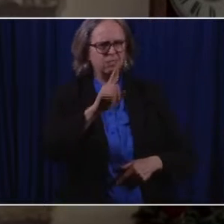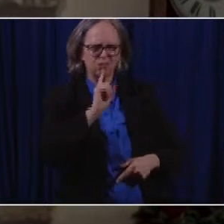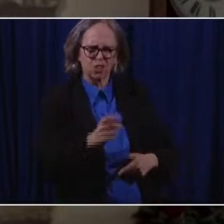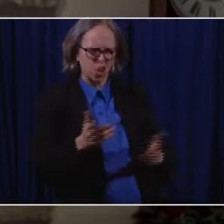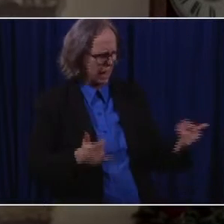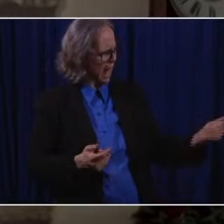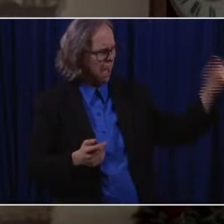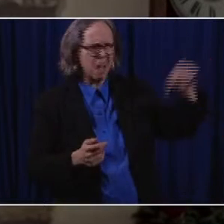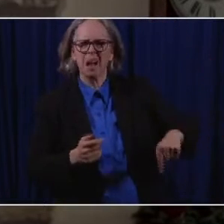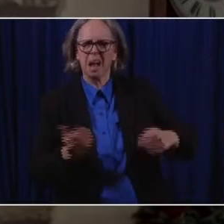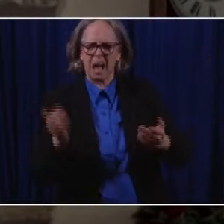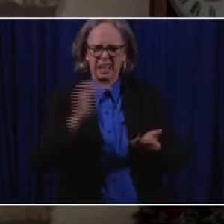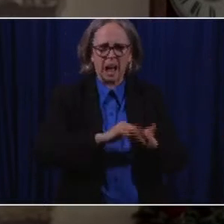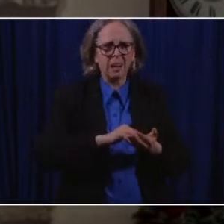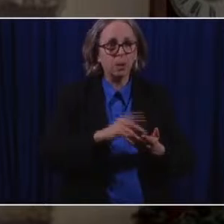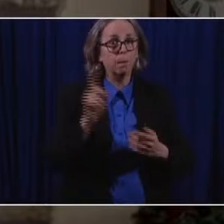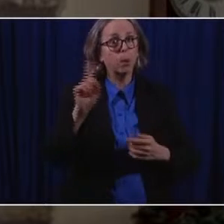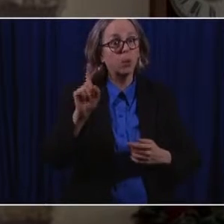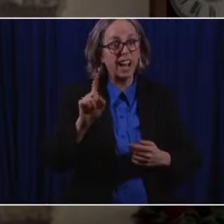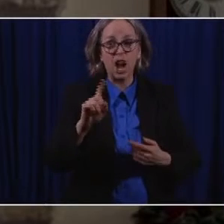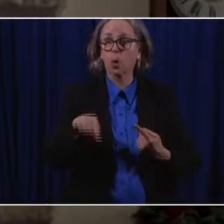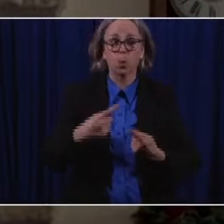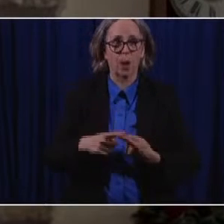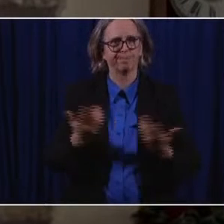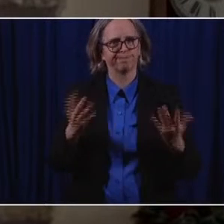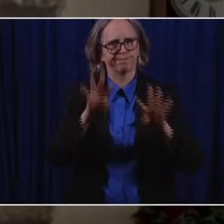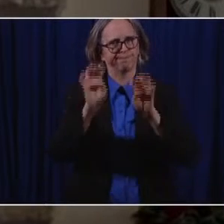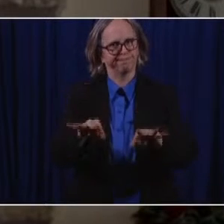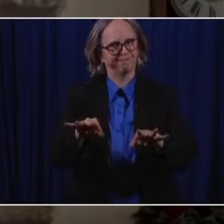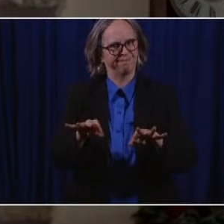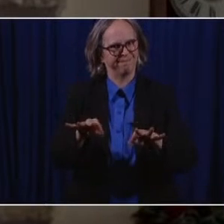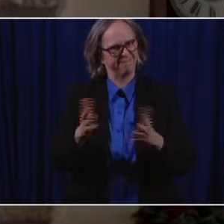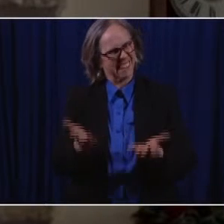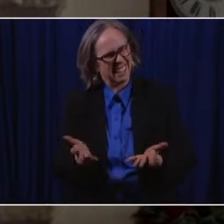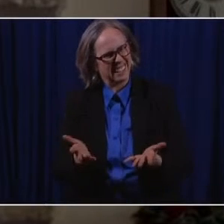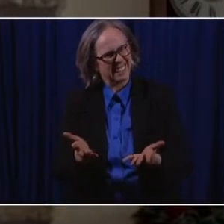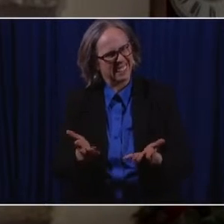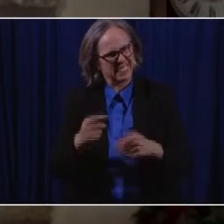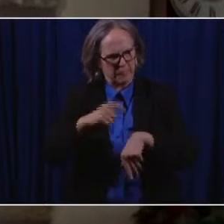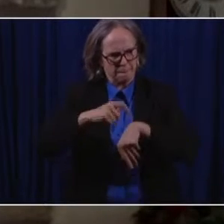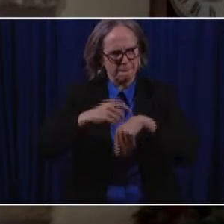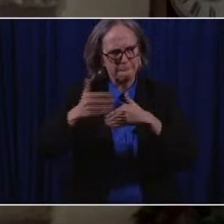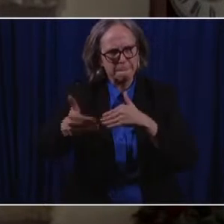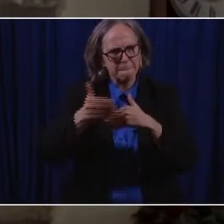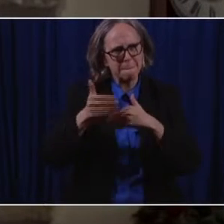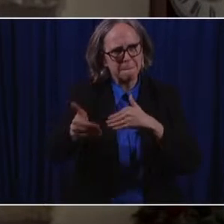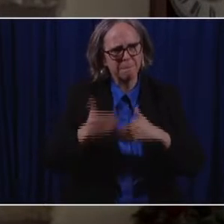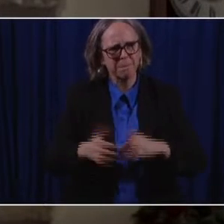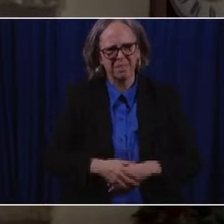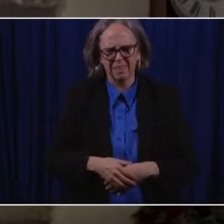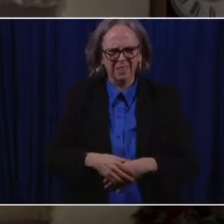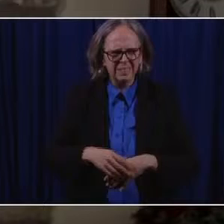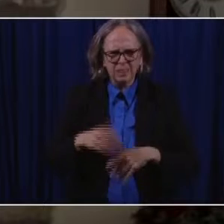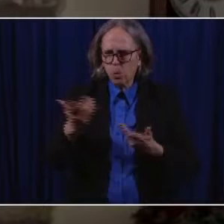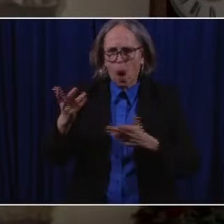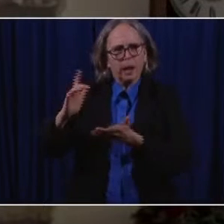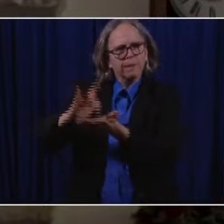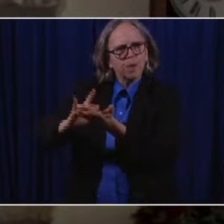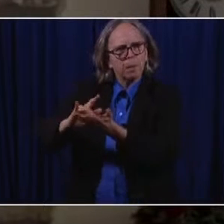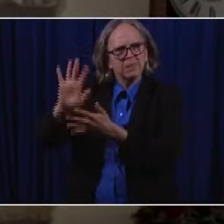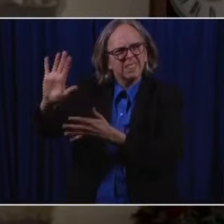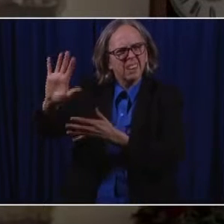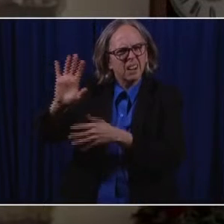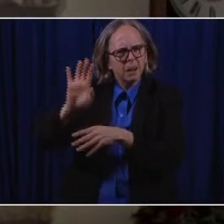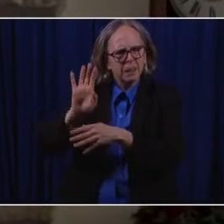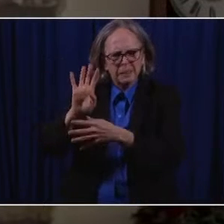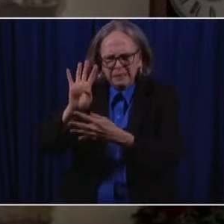when. And, that's going to have to be something that the pharmacy companies are going to have to figure out, because what